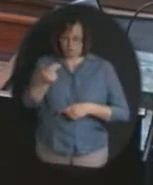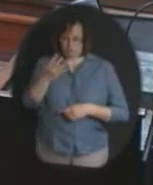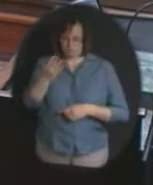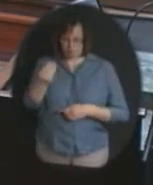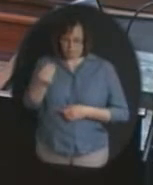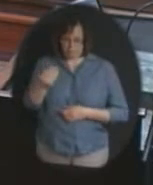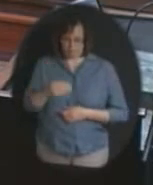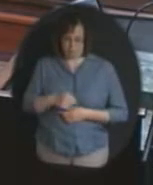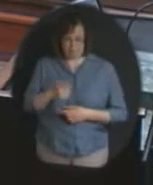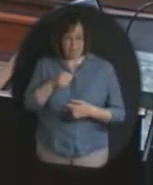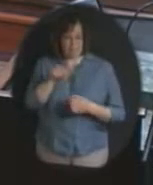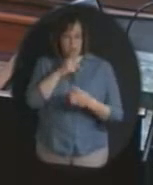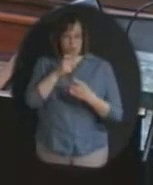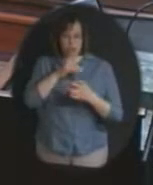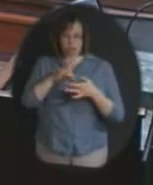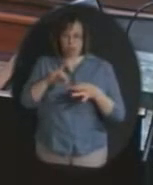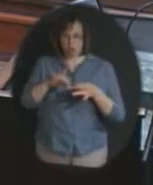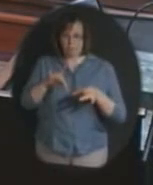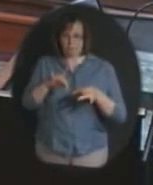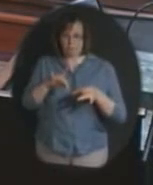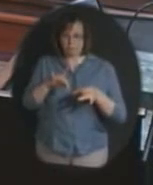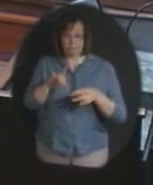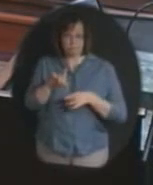2013-14. Questions or comments?